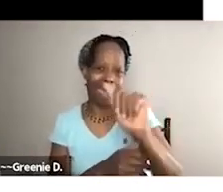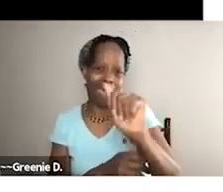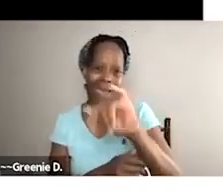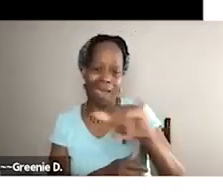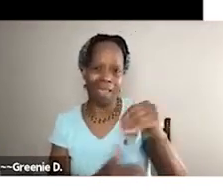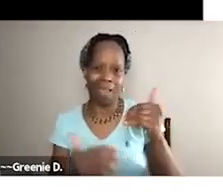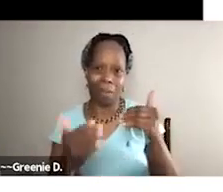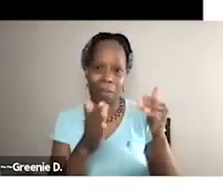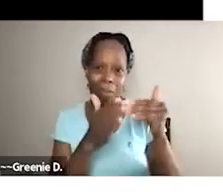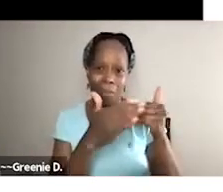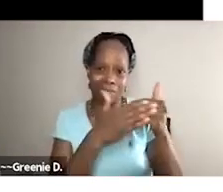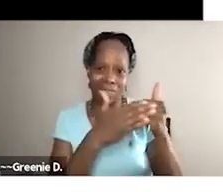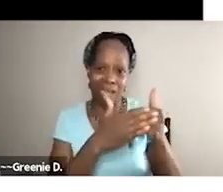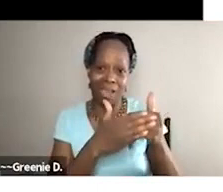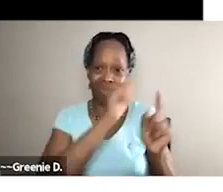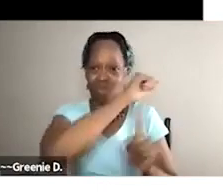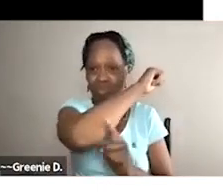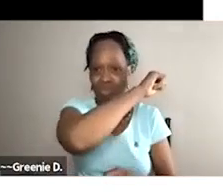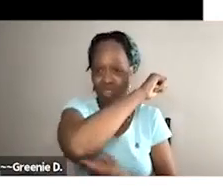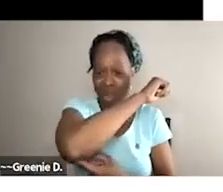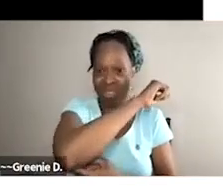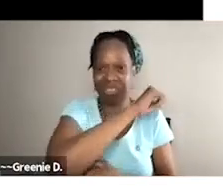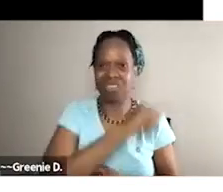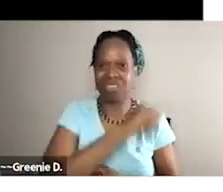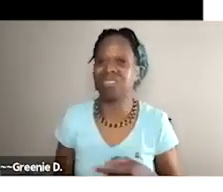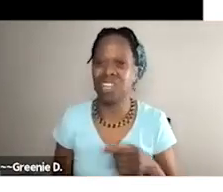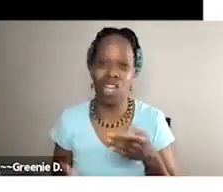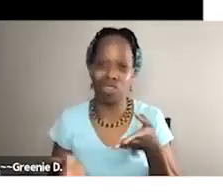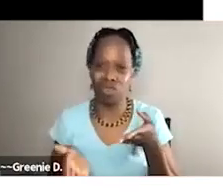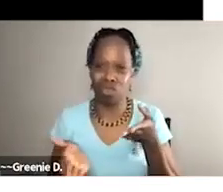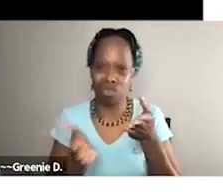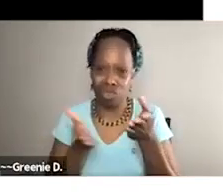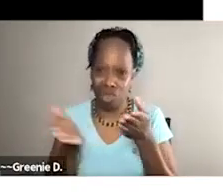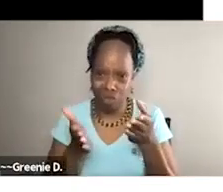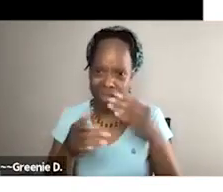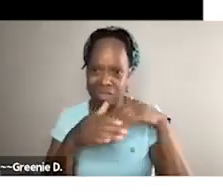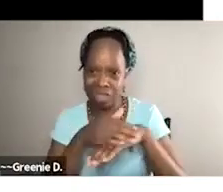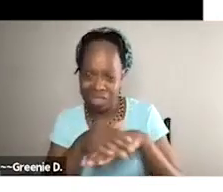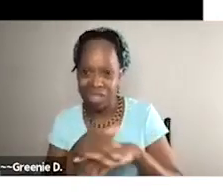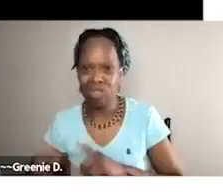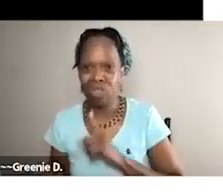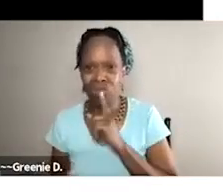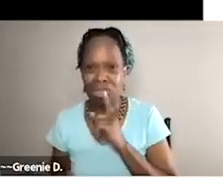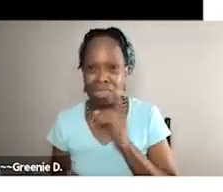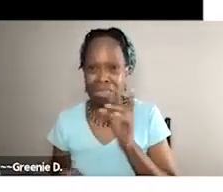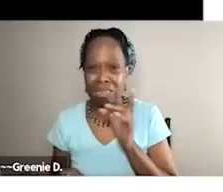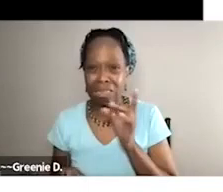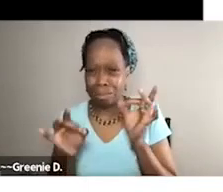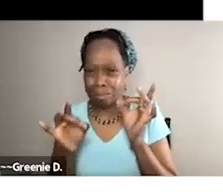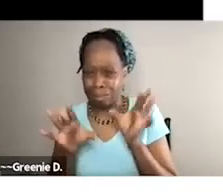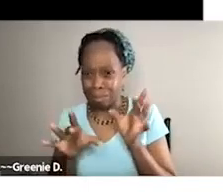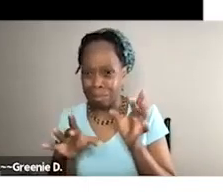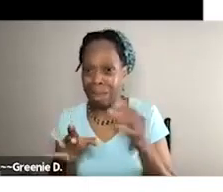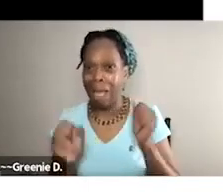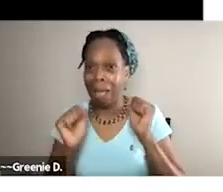and gross. I really could go on and on. It is sometimes a harrowing experience. And what I love